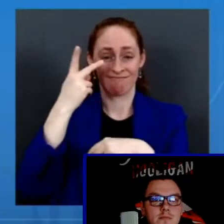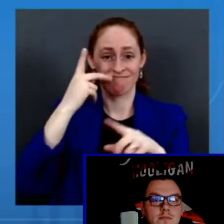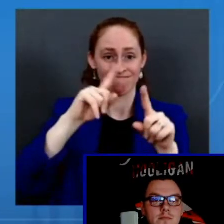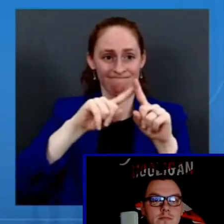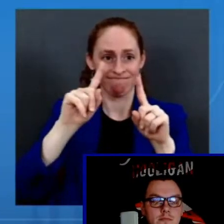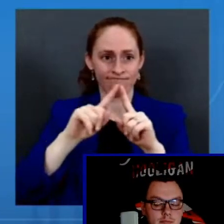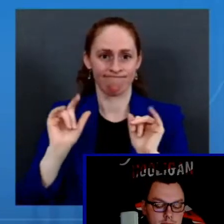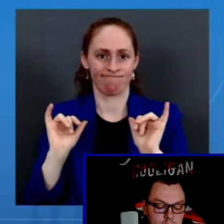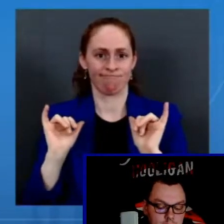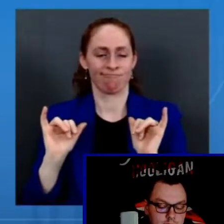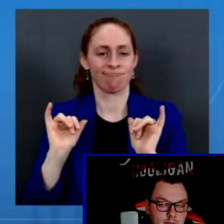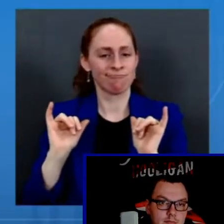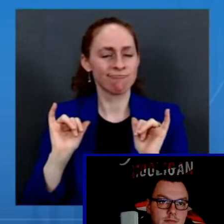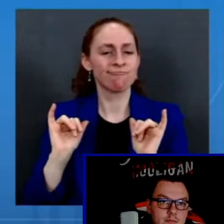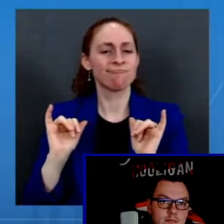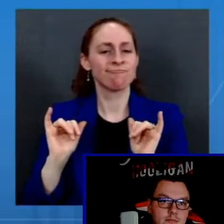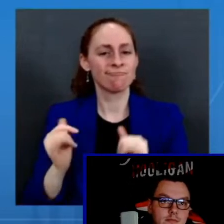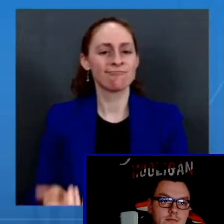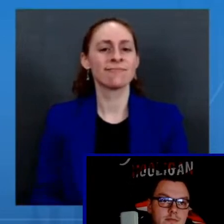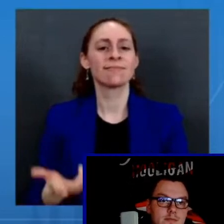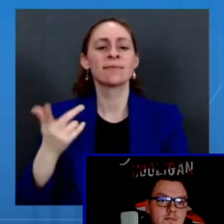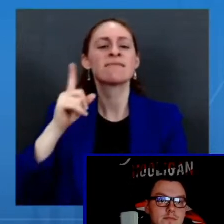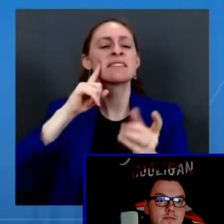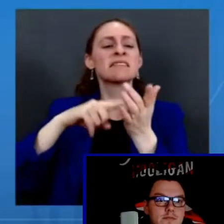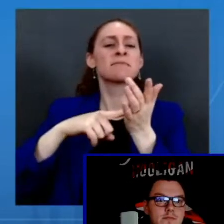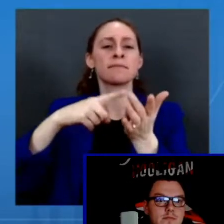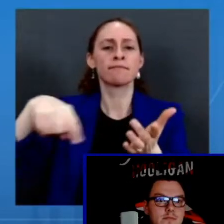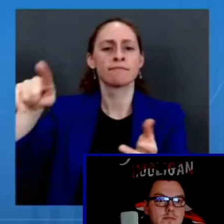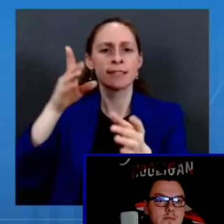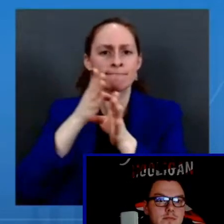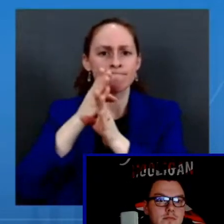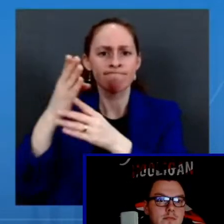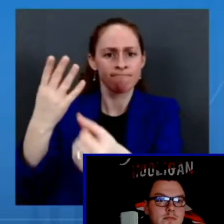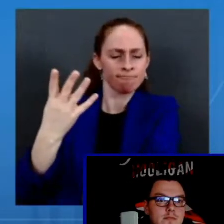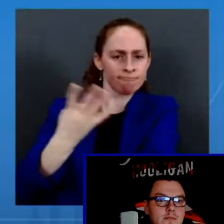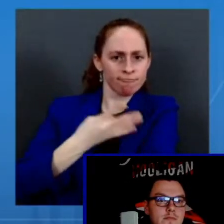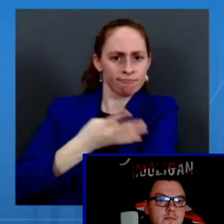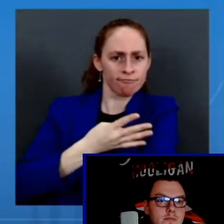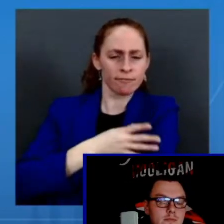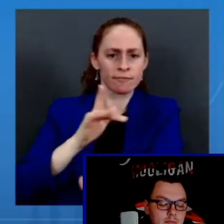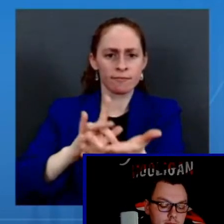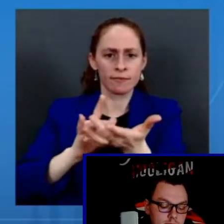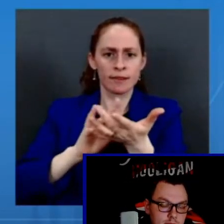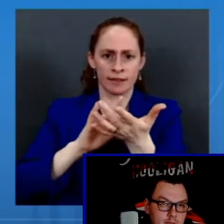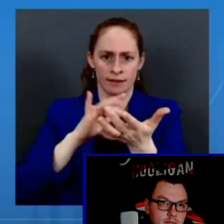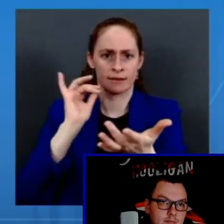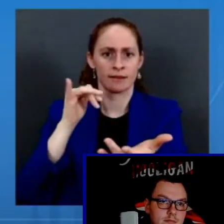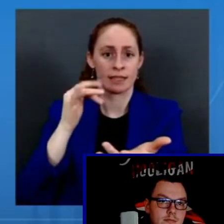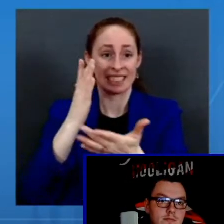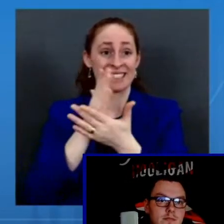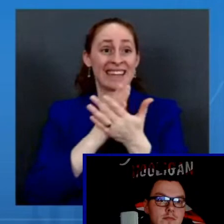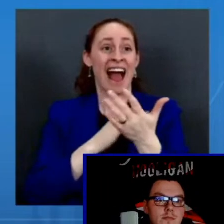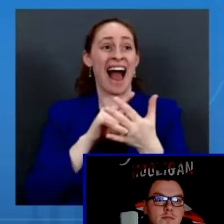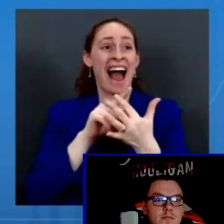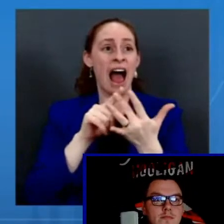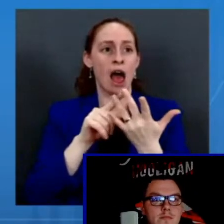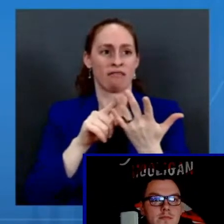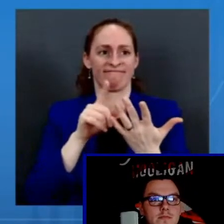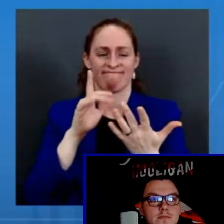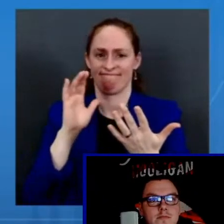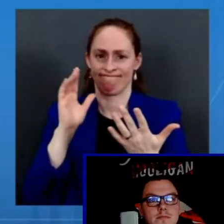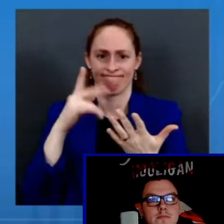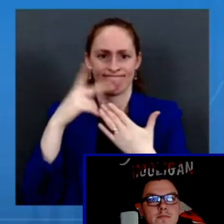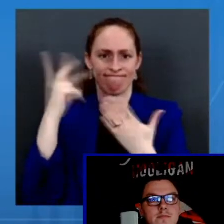are shown in the first two under monoclonal antibody. Fortunately, the GSK Vir product,